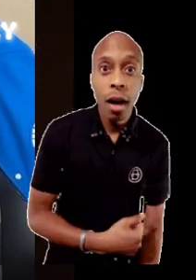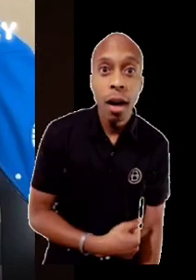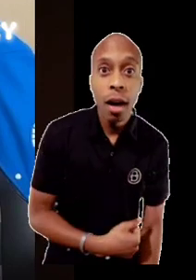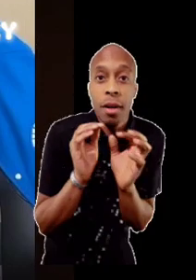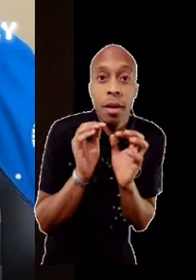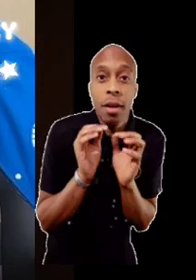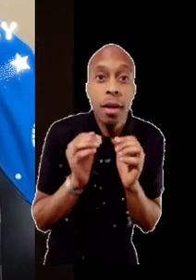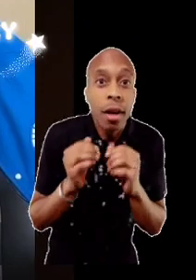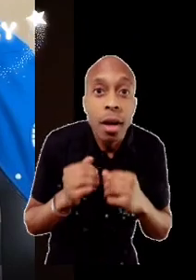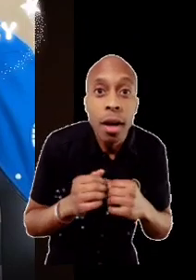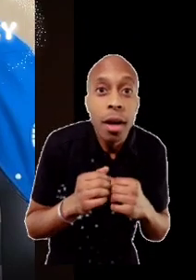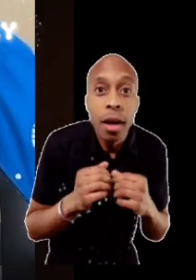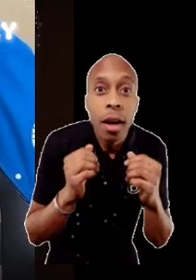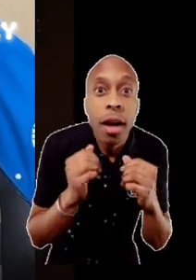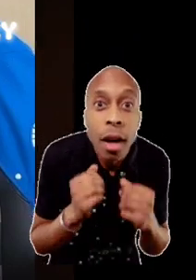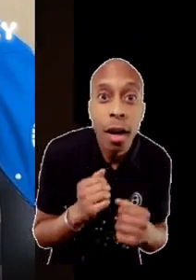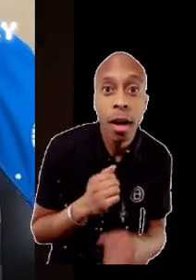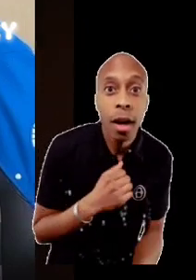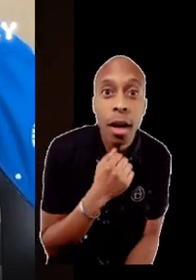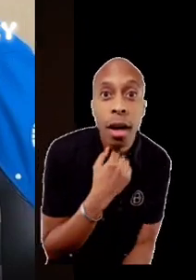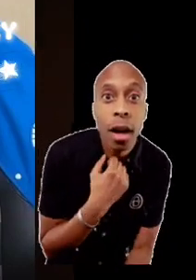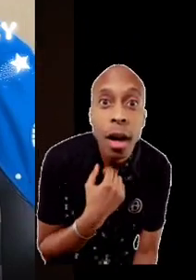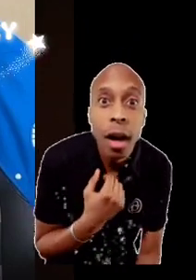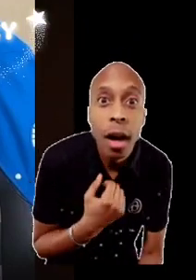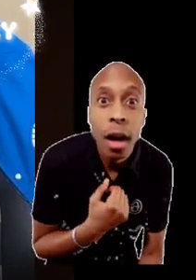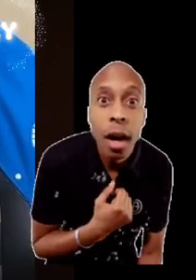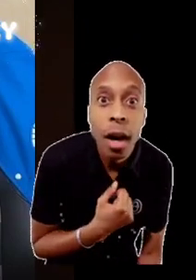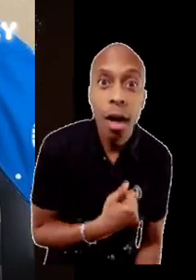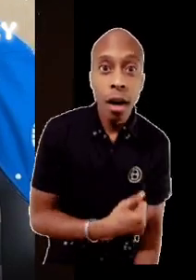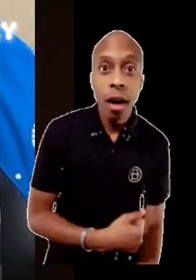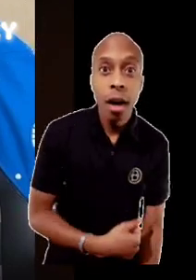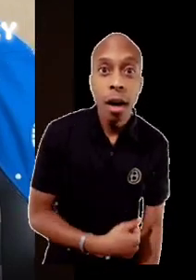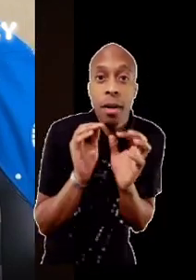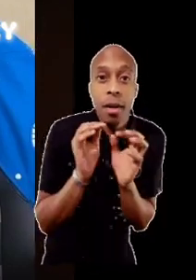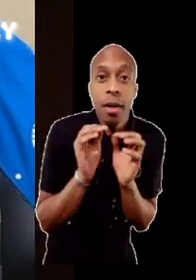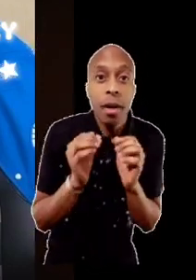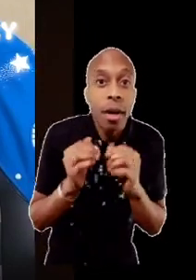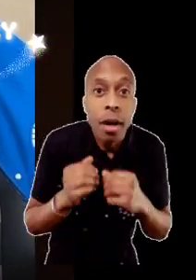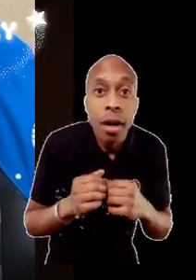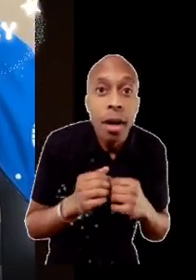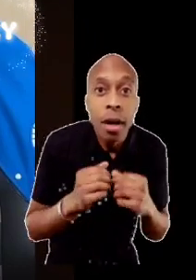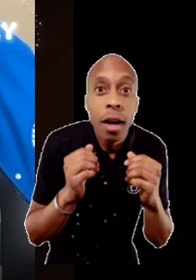Sidney Campbell is my grandfather. Rosetta Guy is my grandmother.